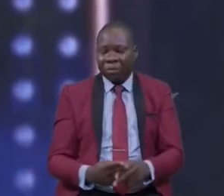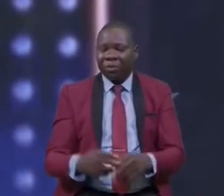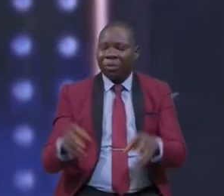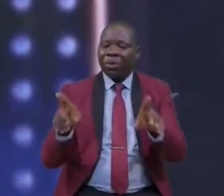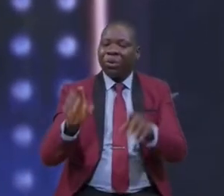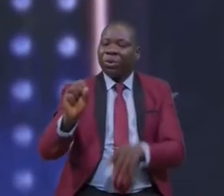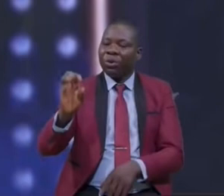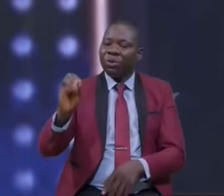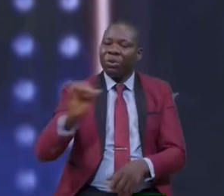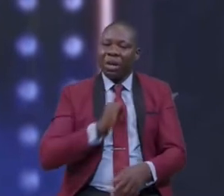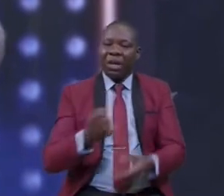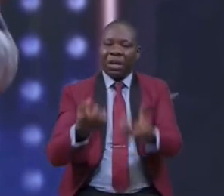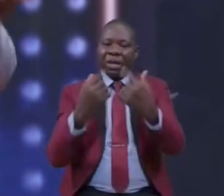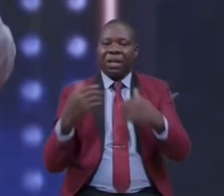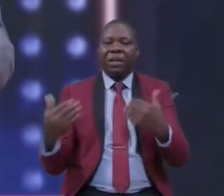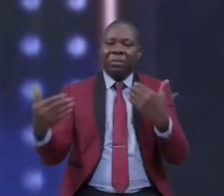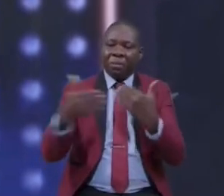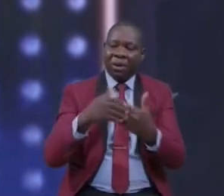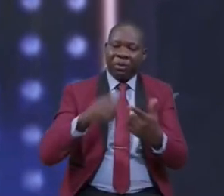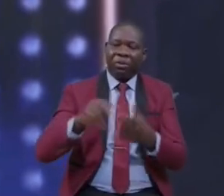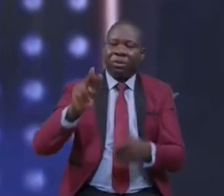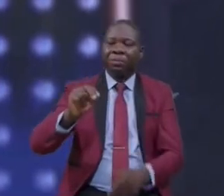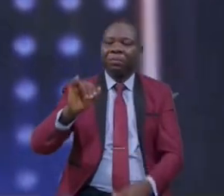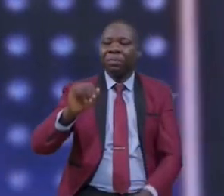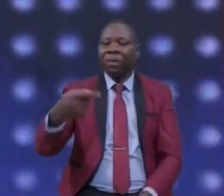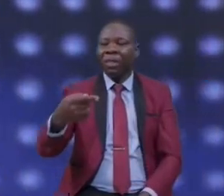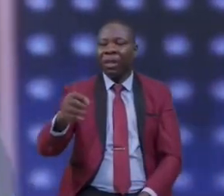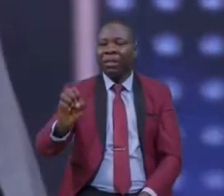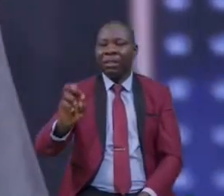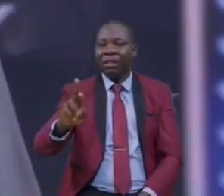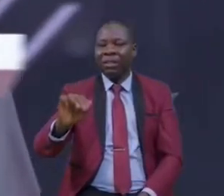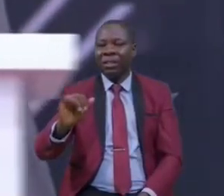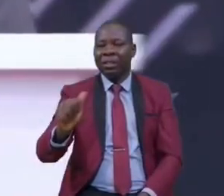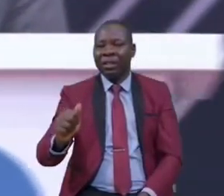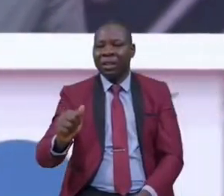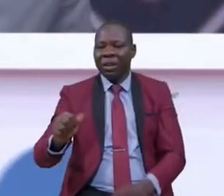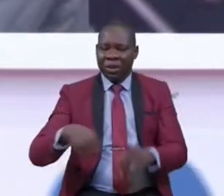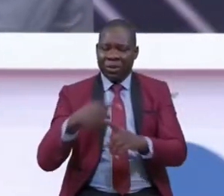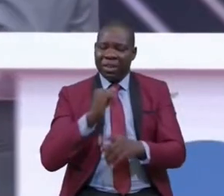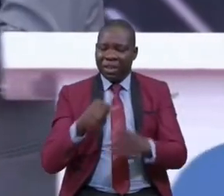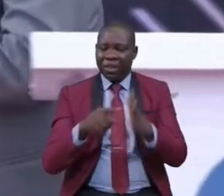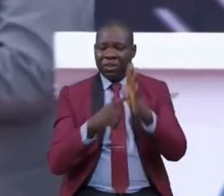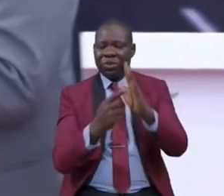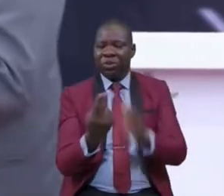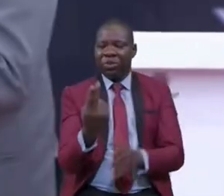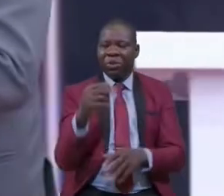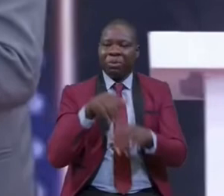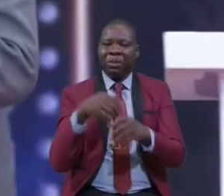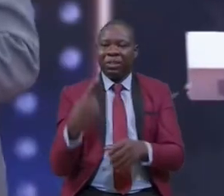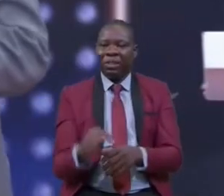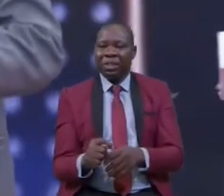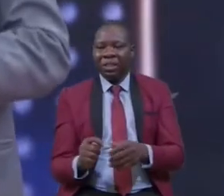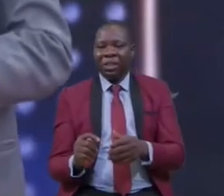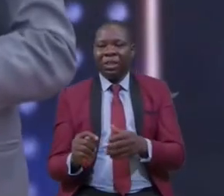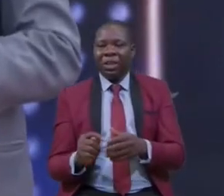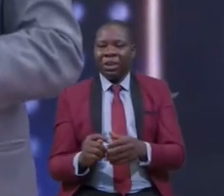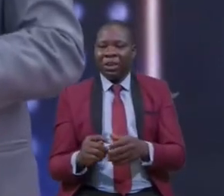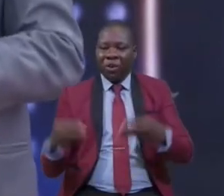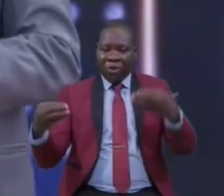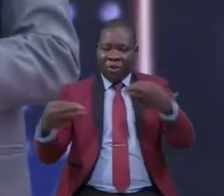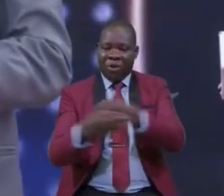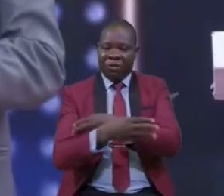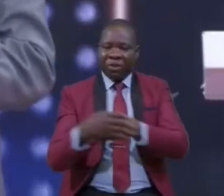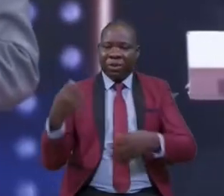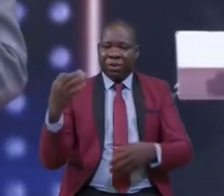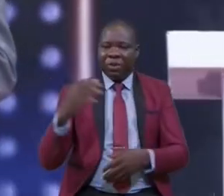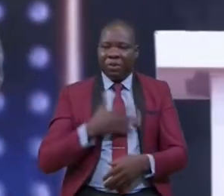back to university, and then when I showed up in the provost's office in UNILAG, University of Lagos, he said,